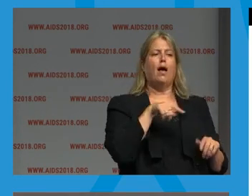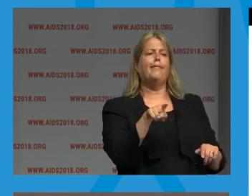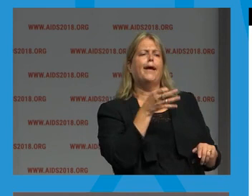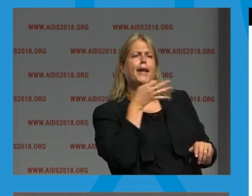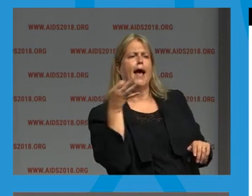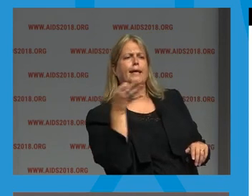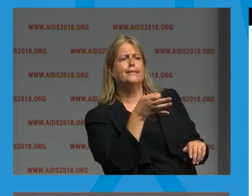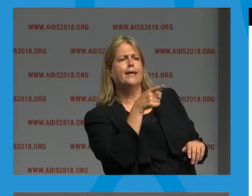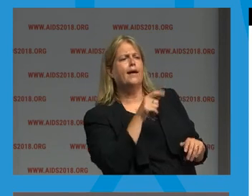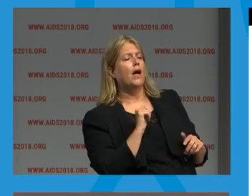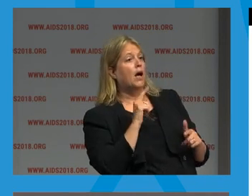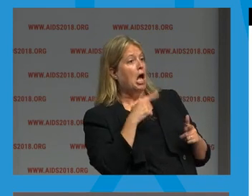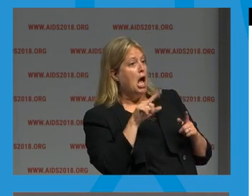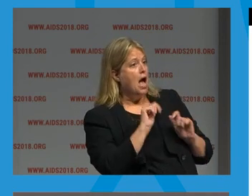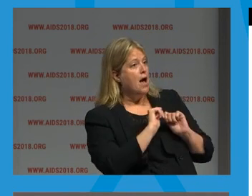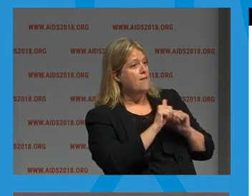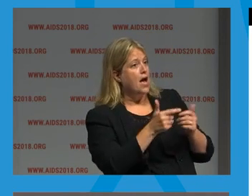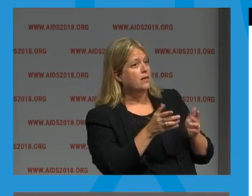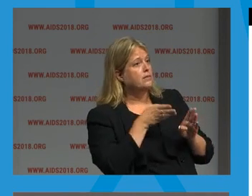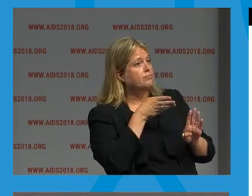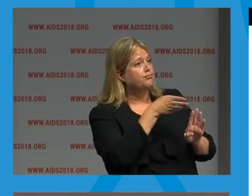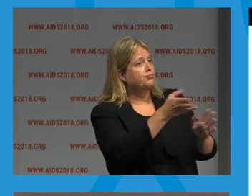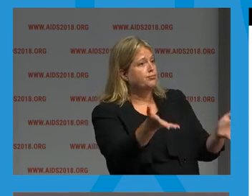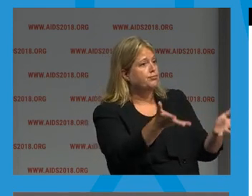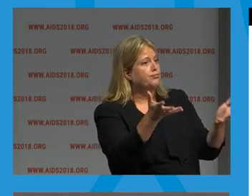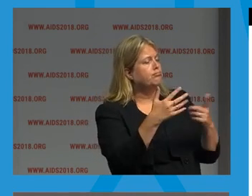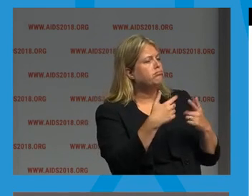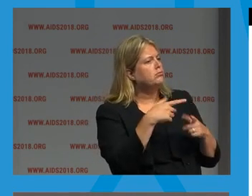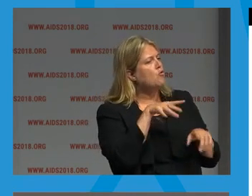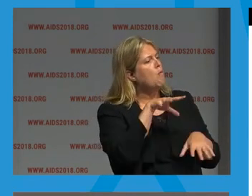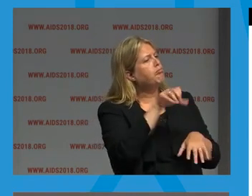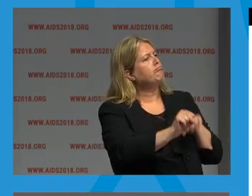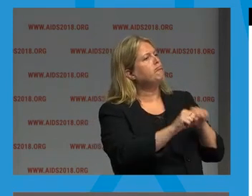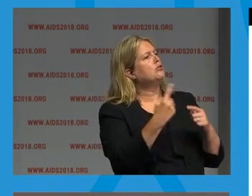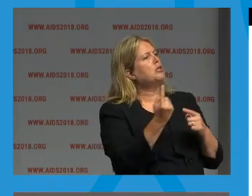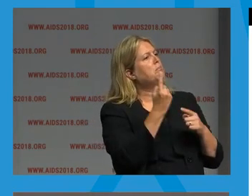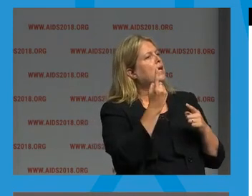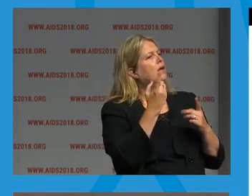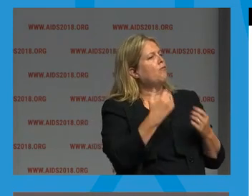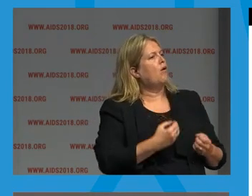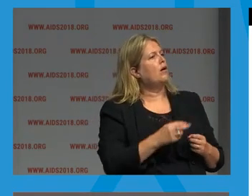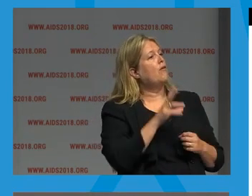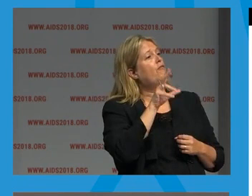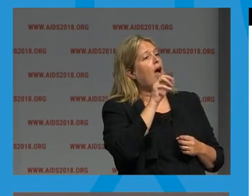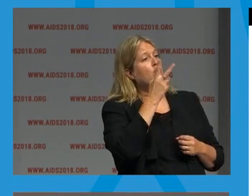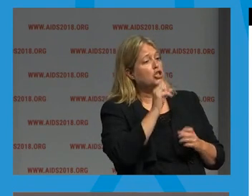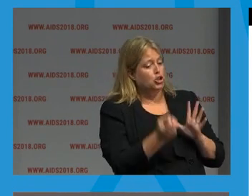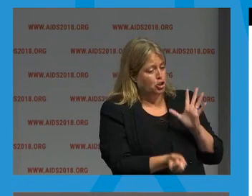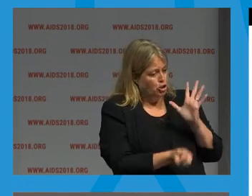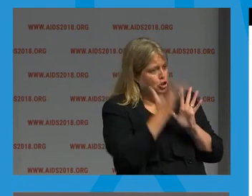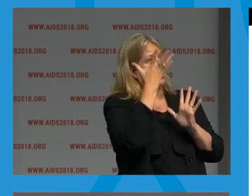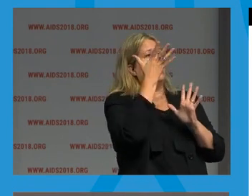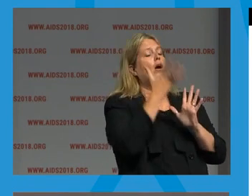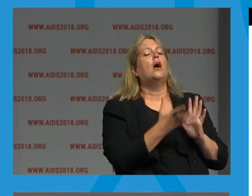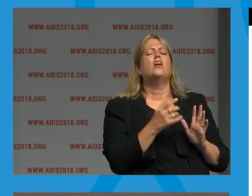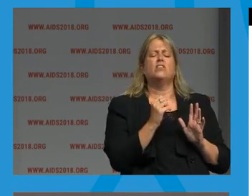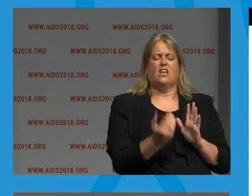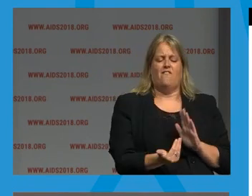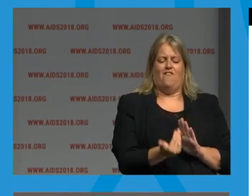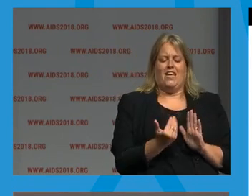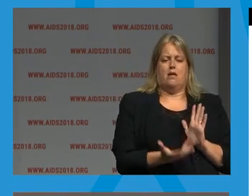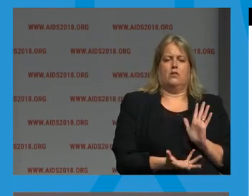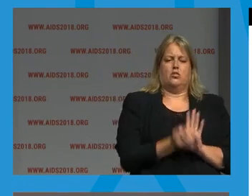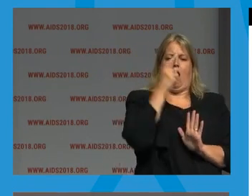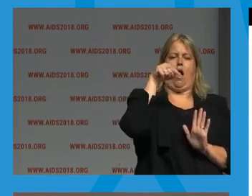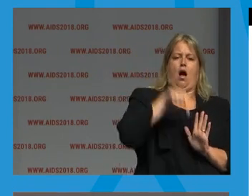any dramatic effect on the rebound of virus? Now, there was a restart criteria that's